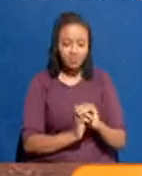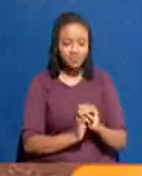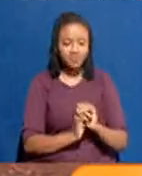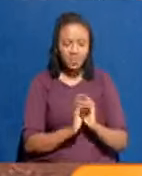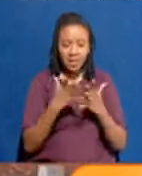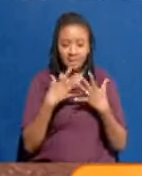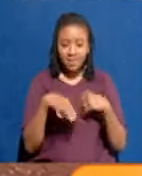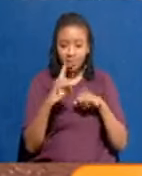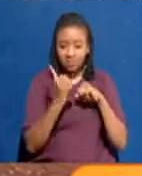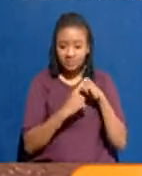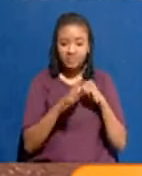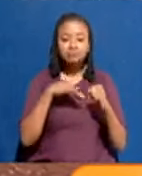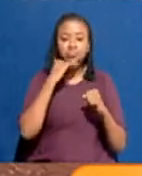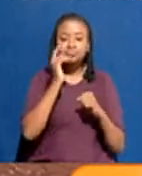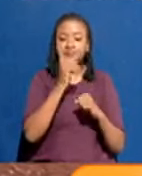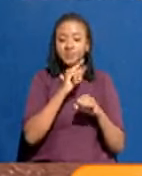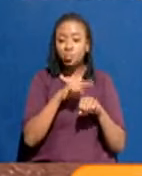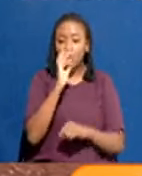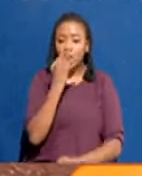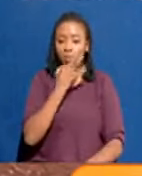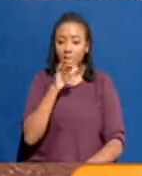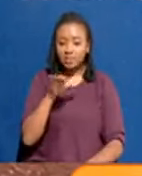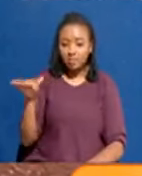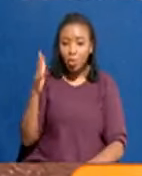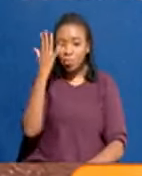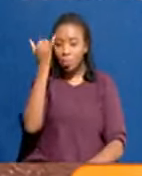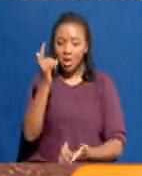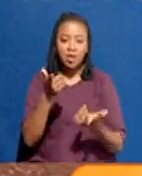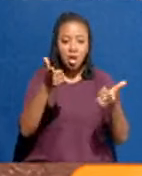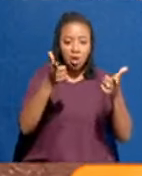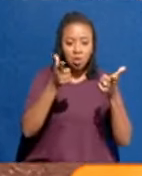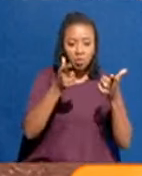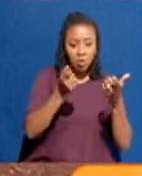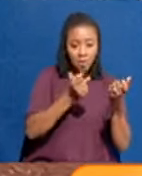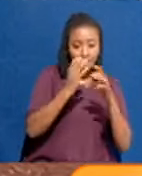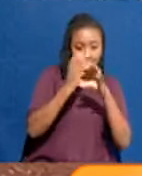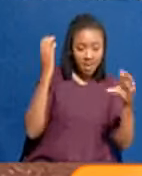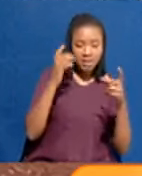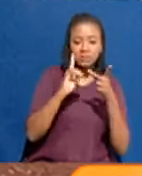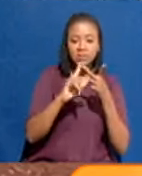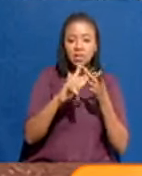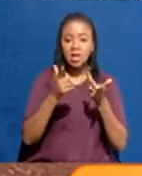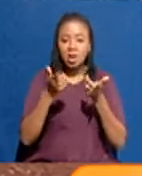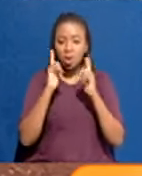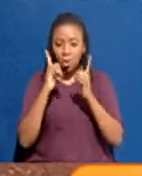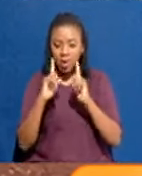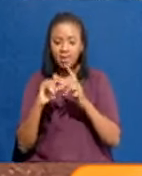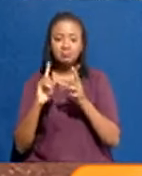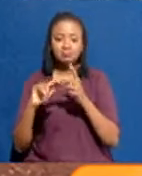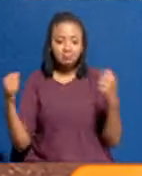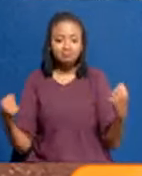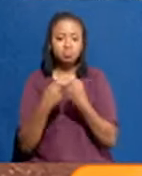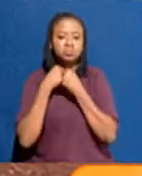Six people died on Wednesday morning following a road accident between Machinery and Kambu towns in Makueni along the Mombasa-Nairobi